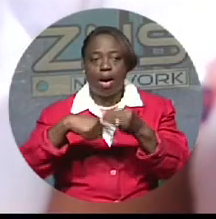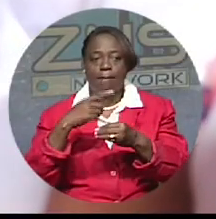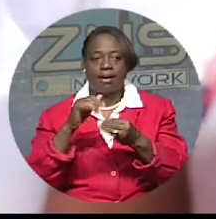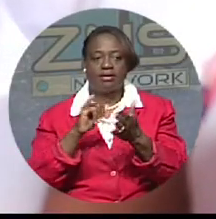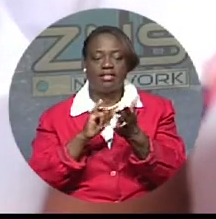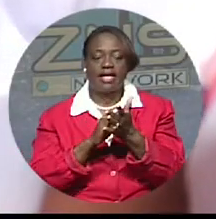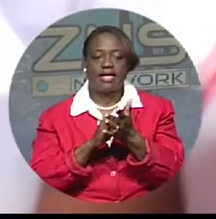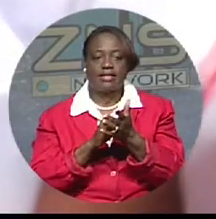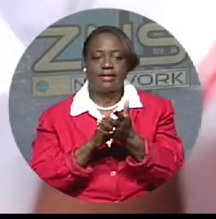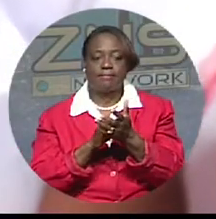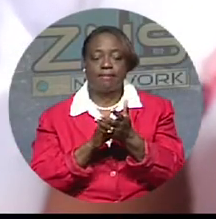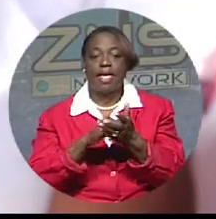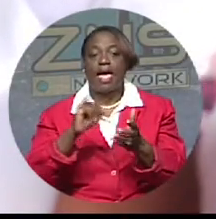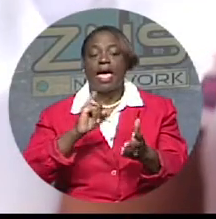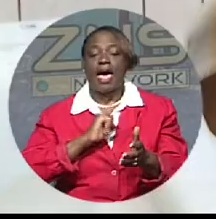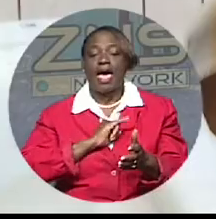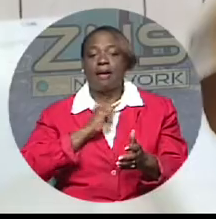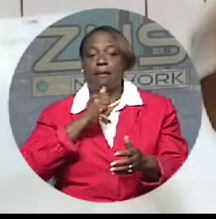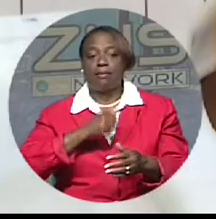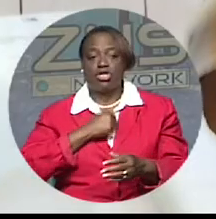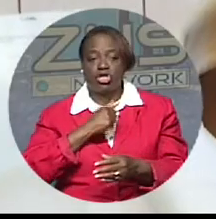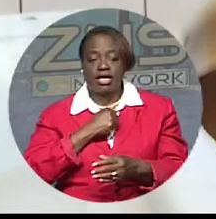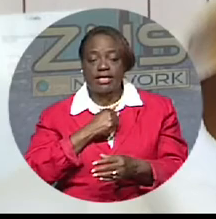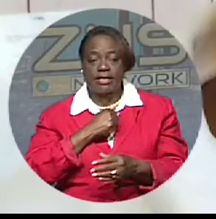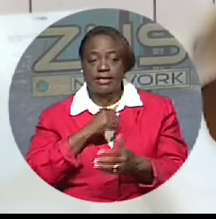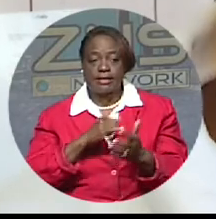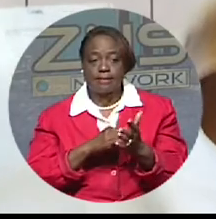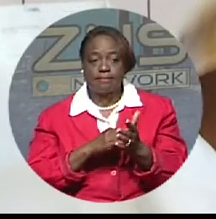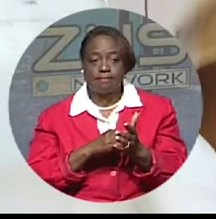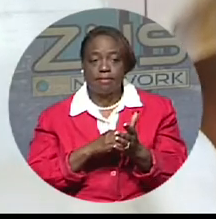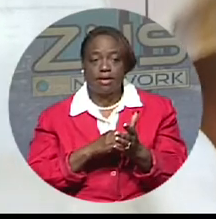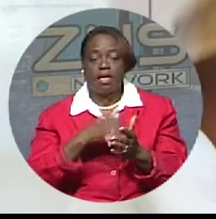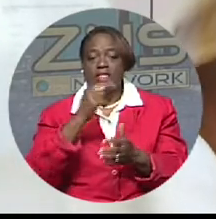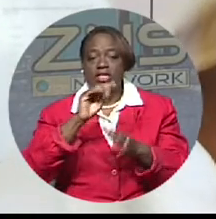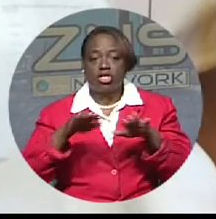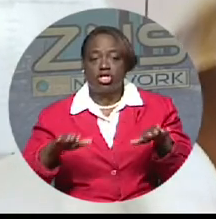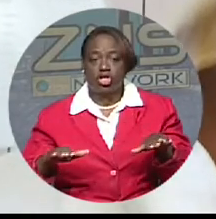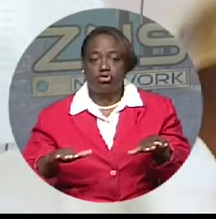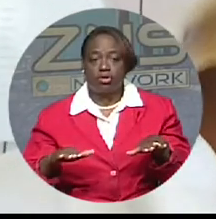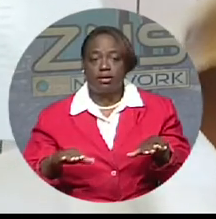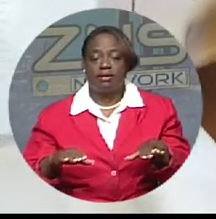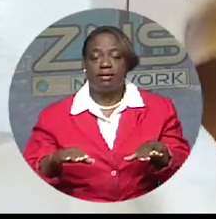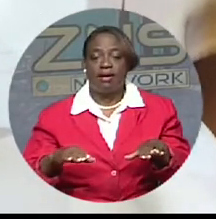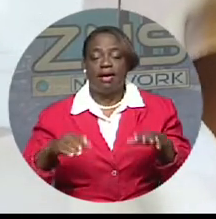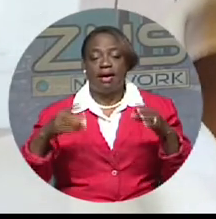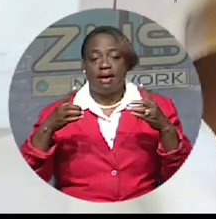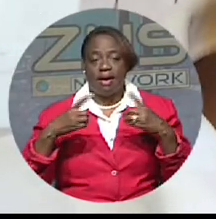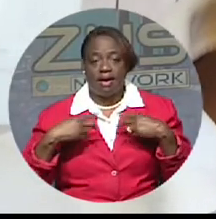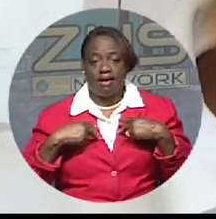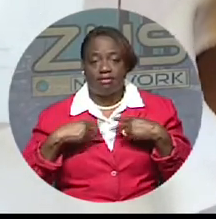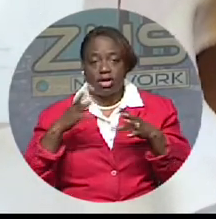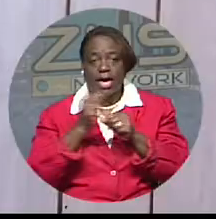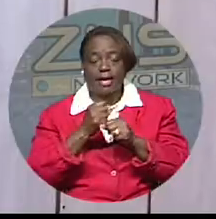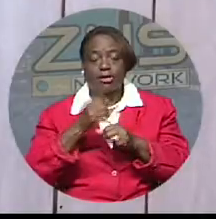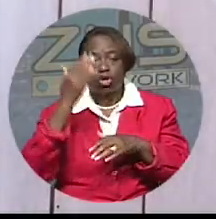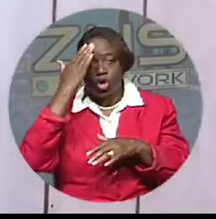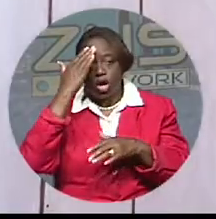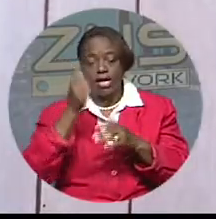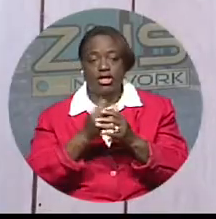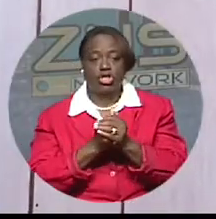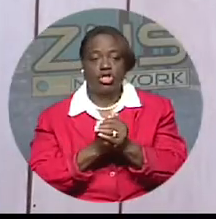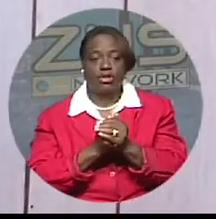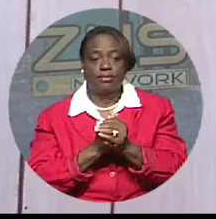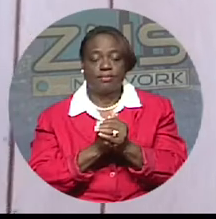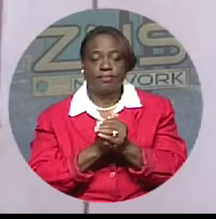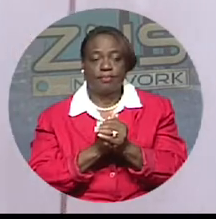all, I'm very appreciative of whatever we have learned, and the children were able to have some knowledge so that they can be able to go on. Boudram, who's